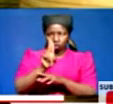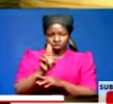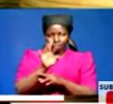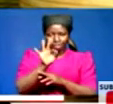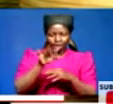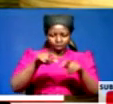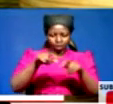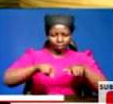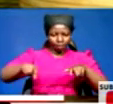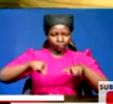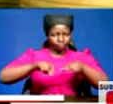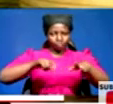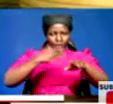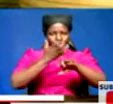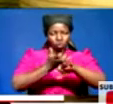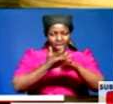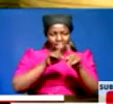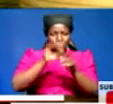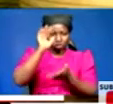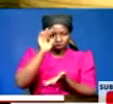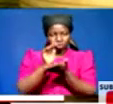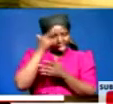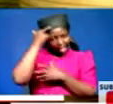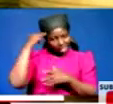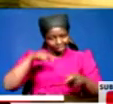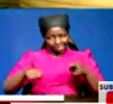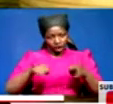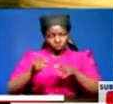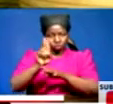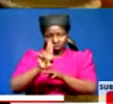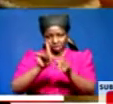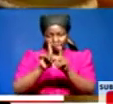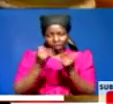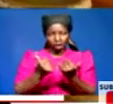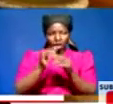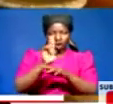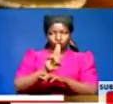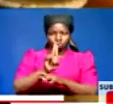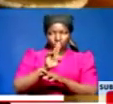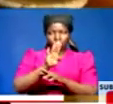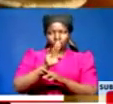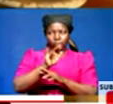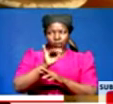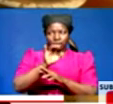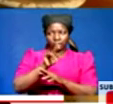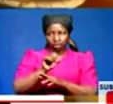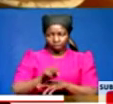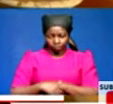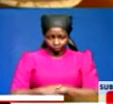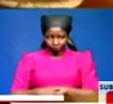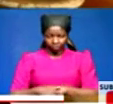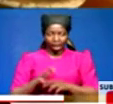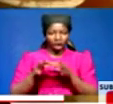trying to reduce the amount of charcoal that is used, and also we have embraced briquettes. Nyambura's long-term plan is to